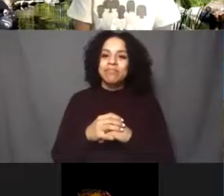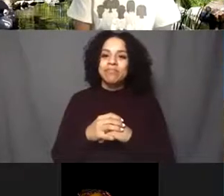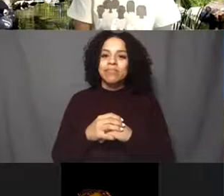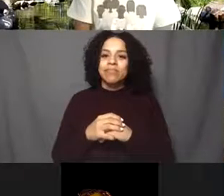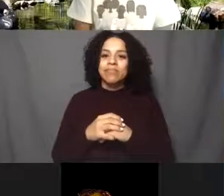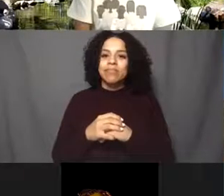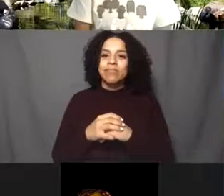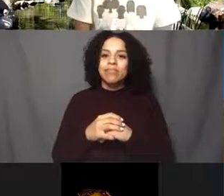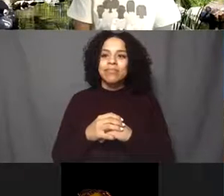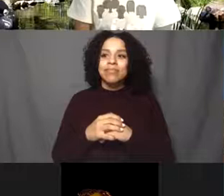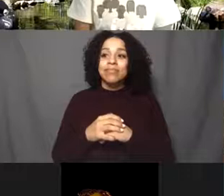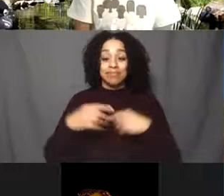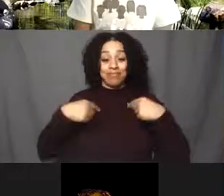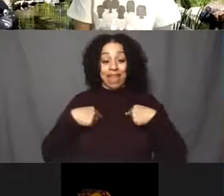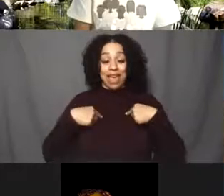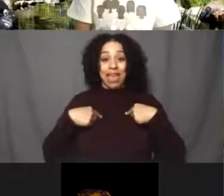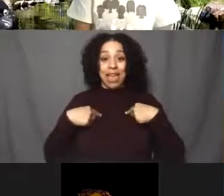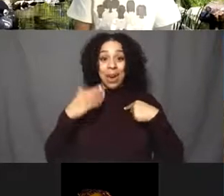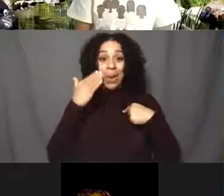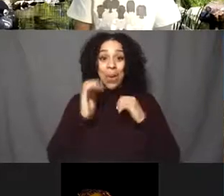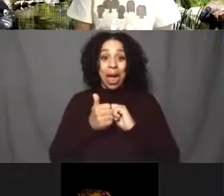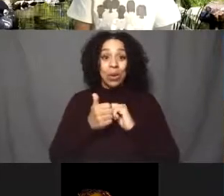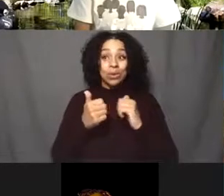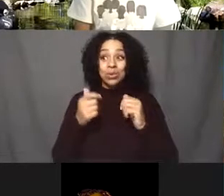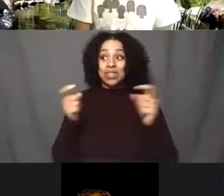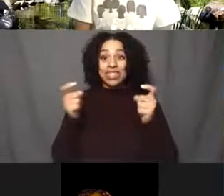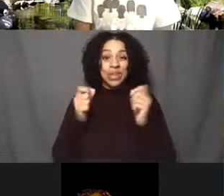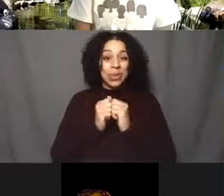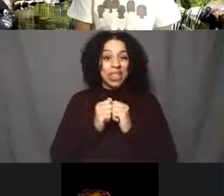the healthiest ways to deal with it. And I actually,